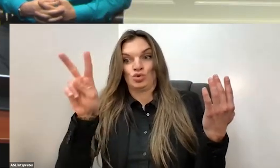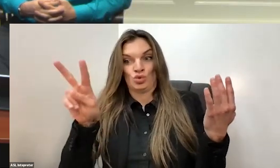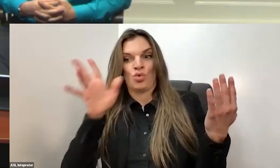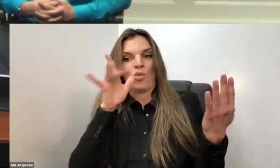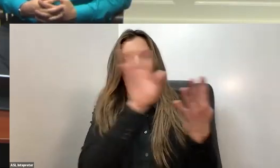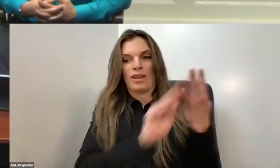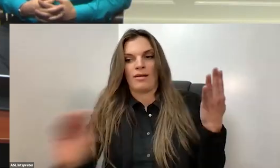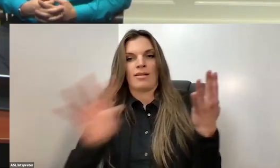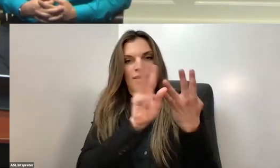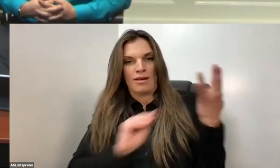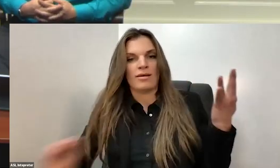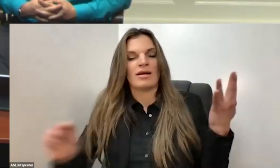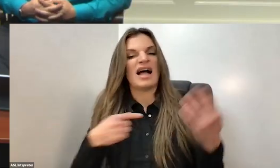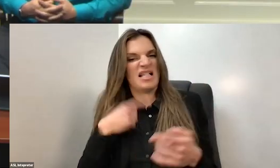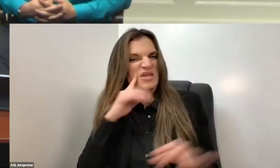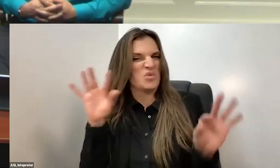I think it's going to be worth the wait